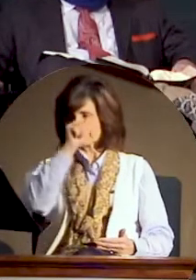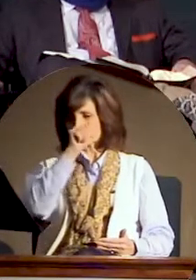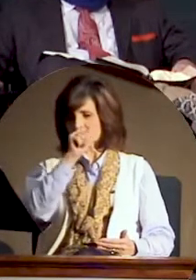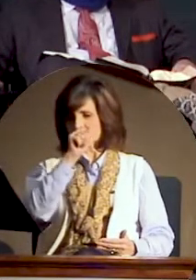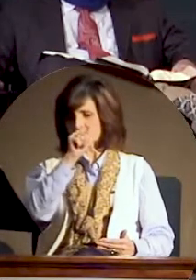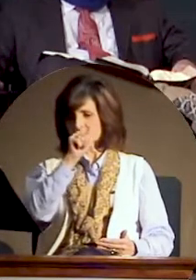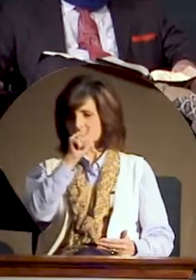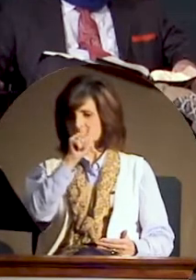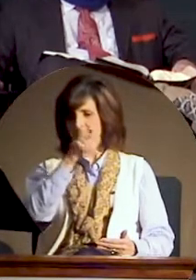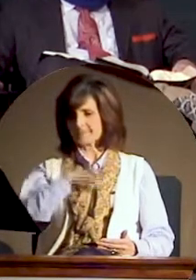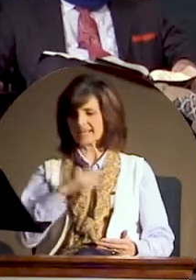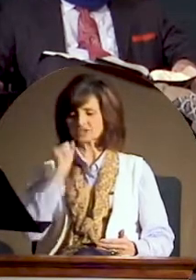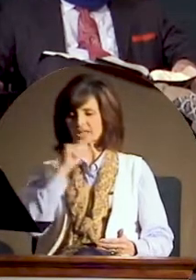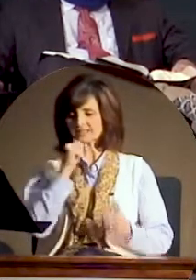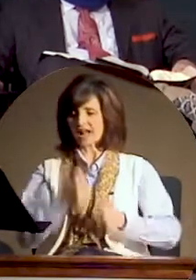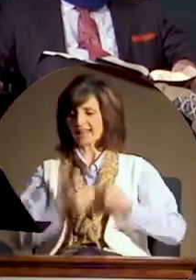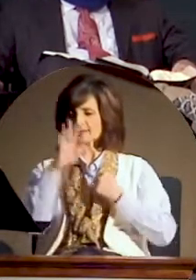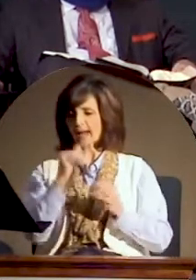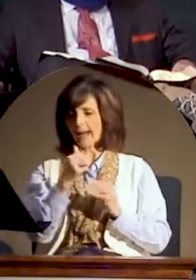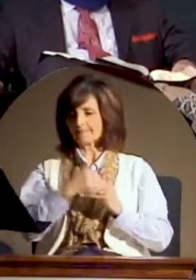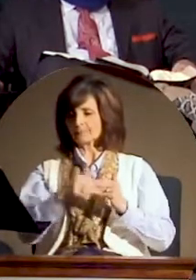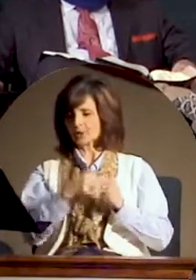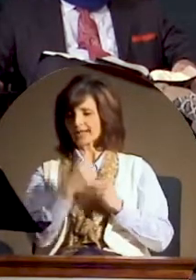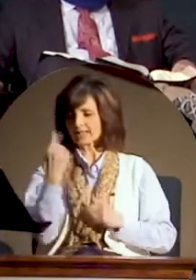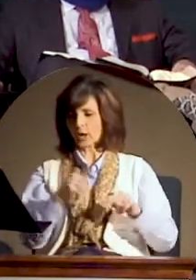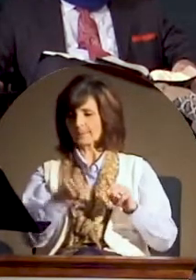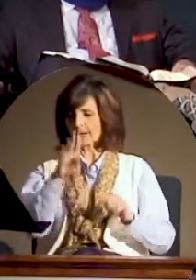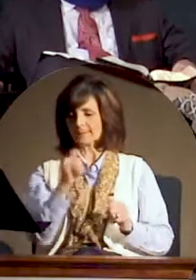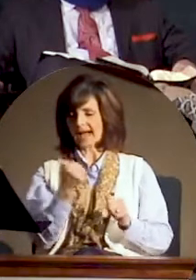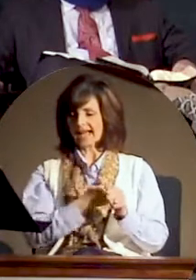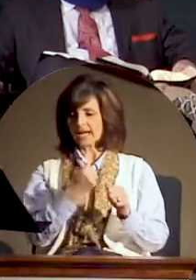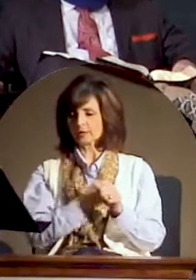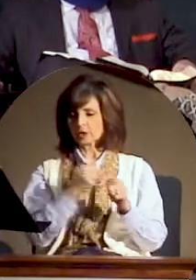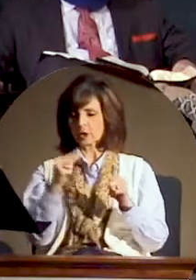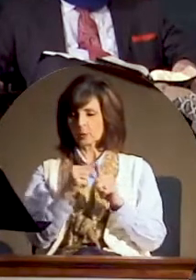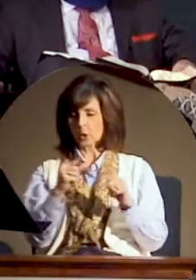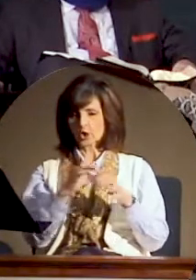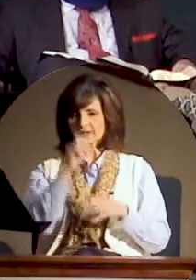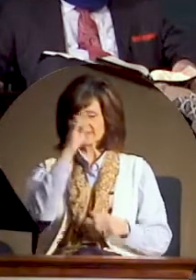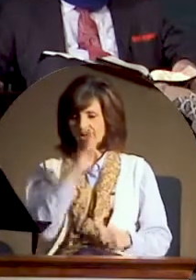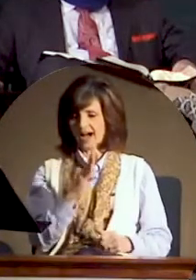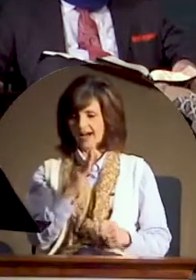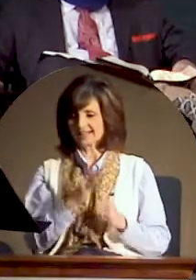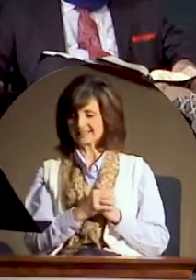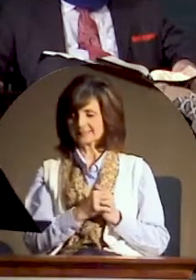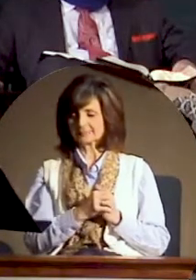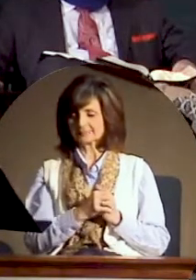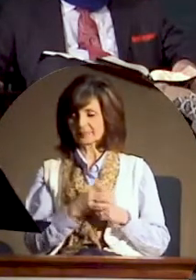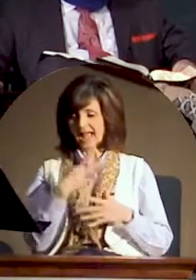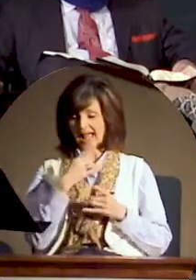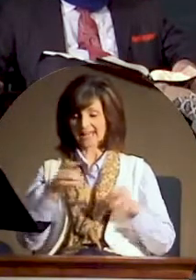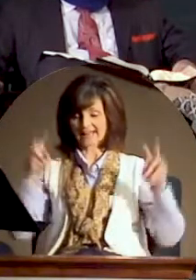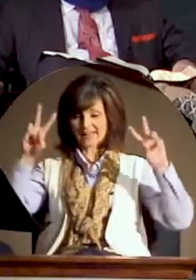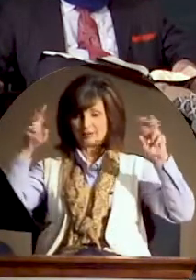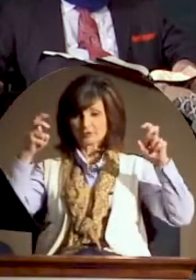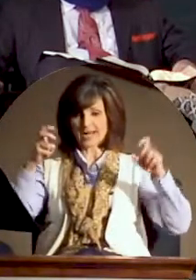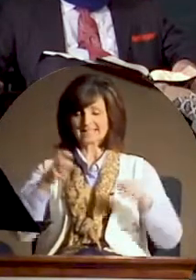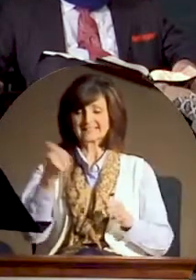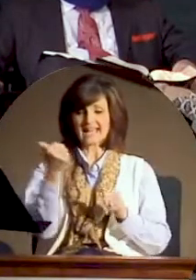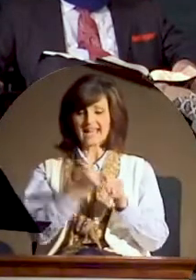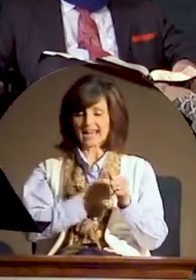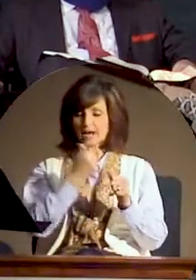thou shalt not live by bread alone, but by every word of God." I like that phrase,